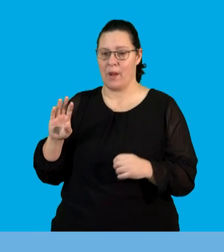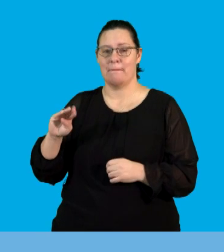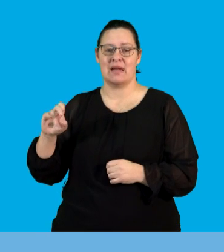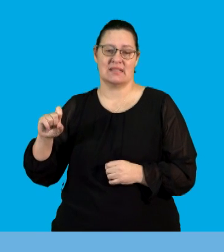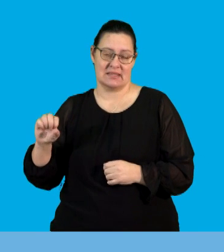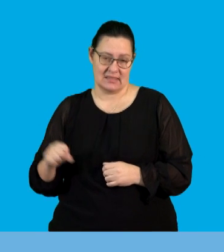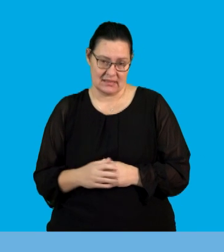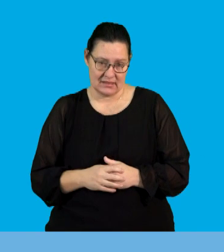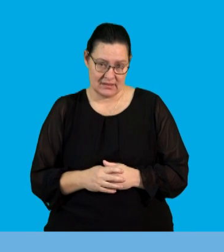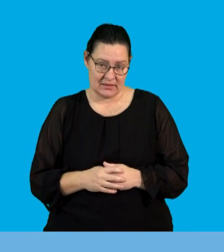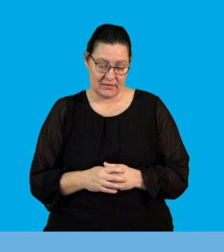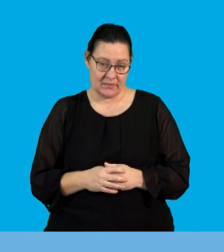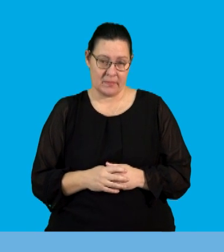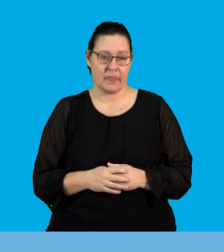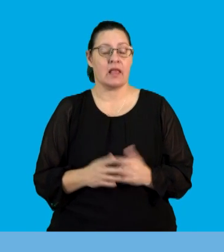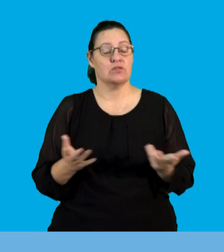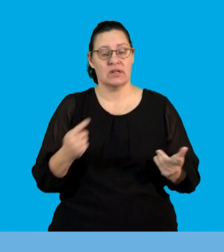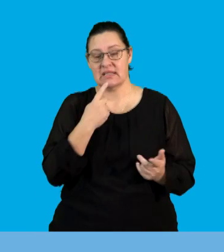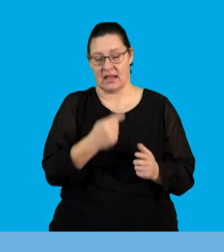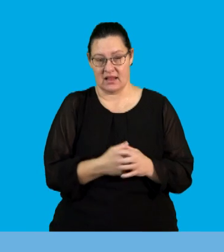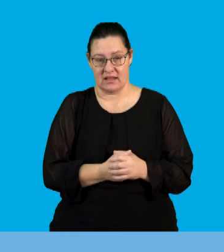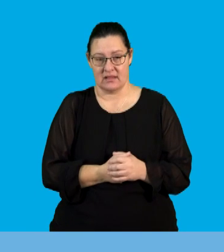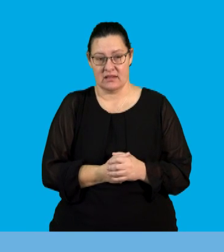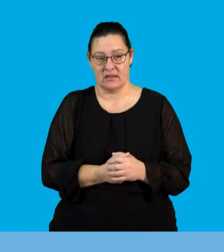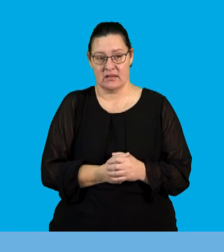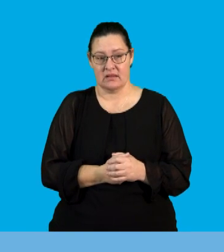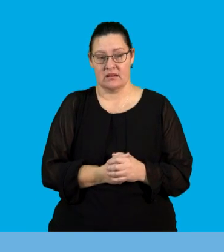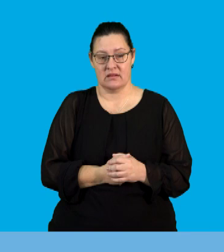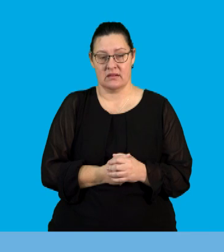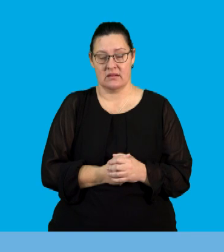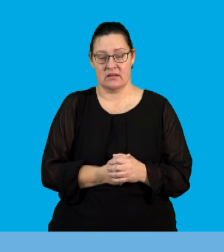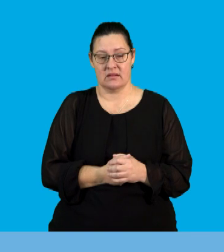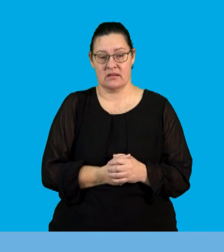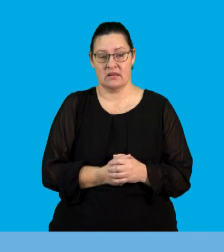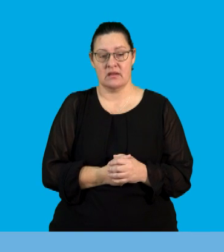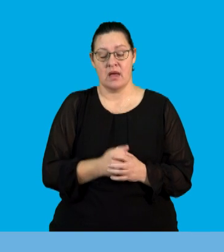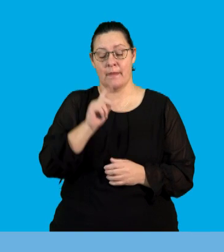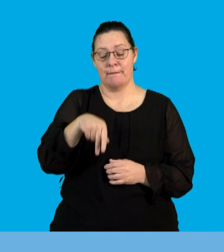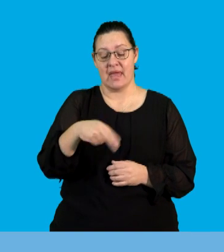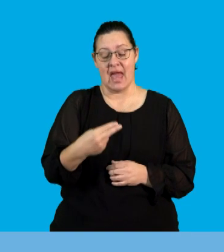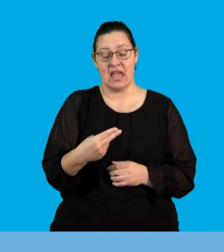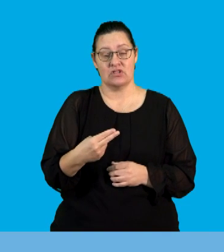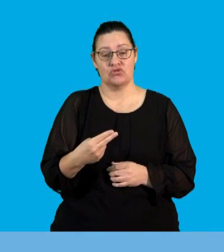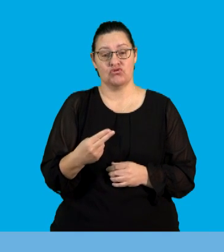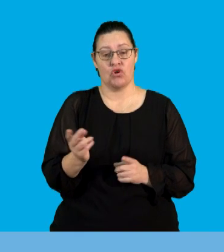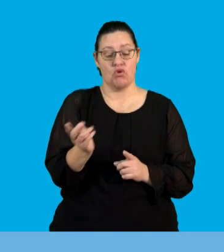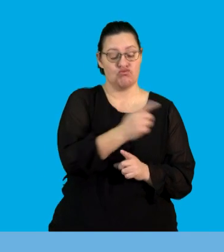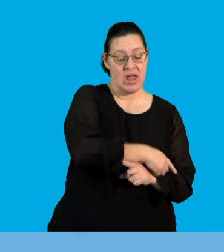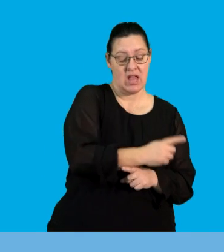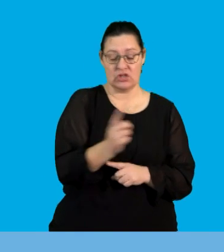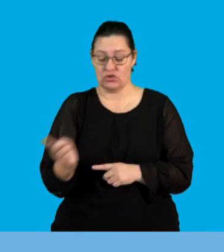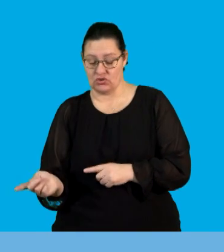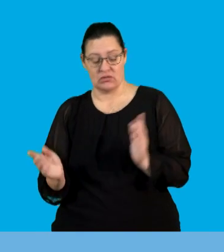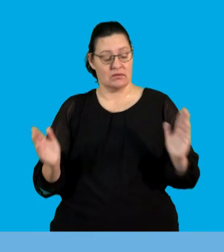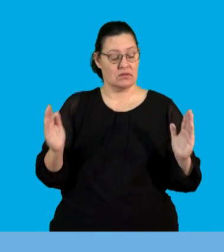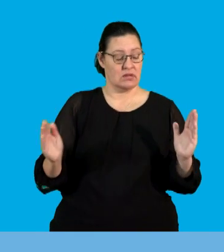is going to be a strong base. So now that tells us that a pH scale ranges from